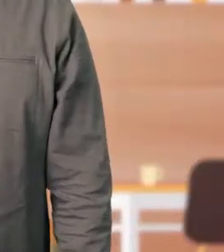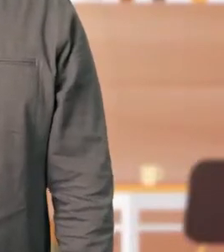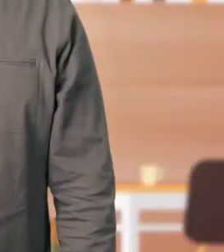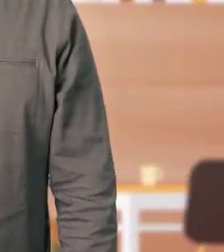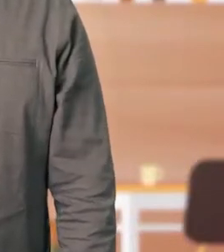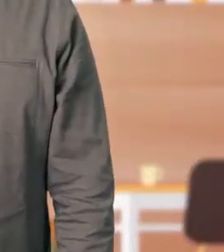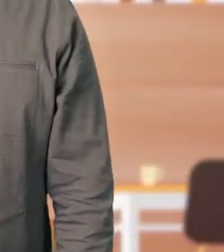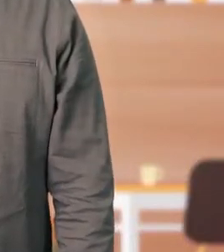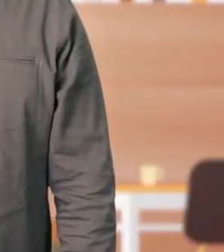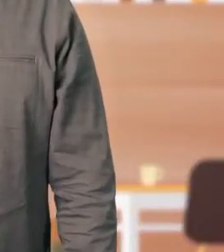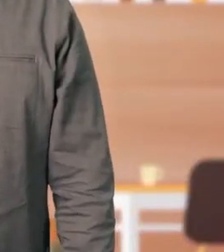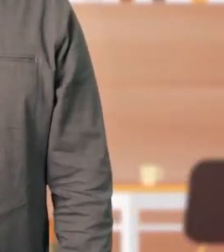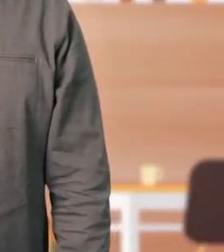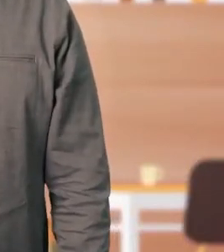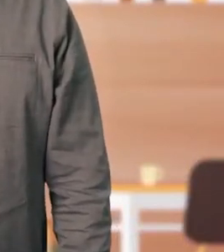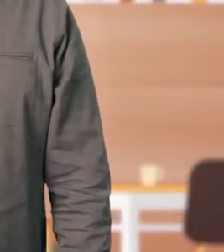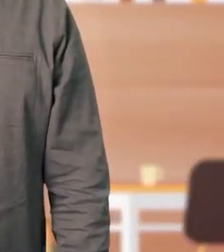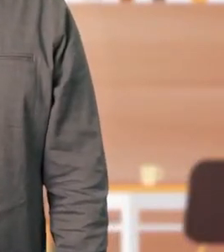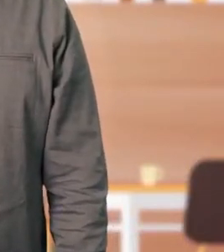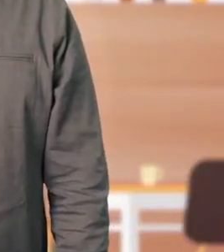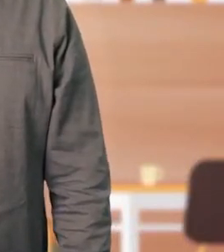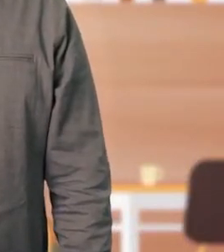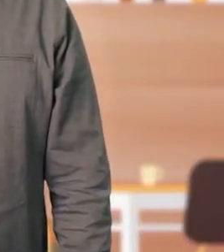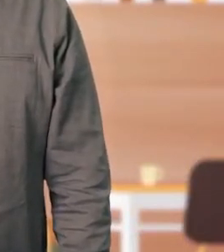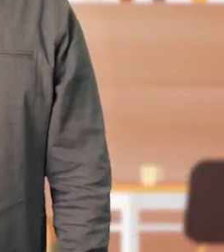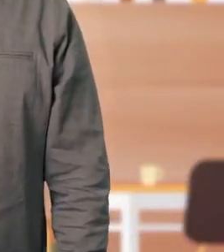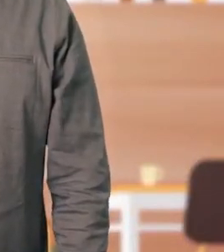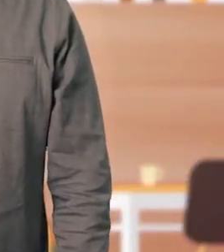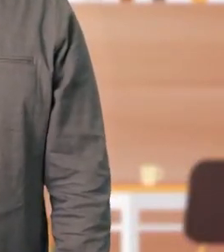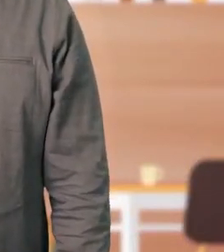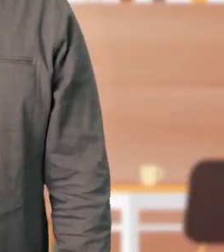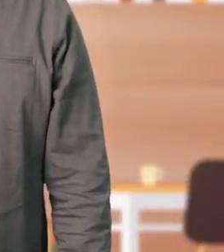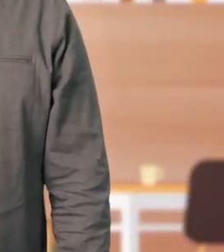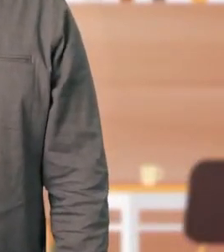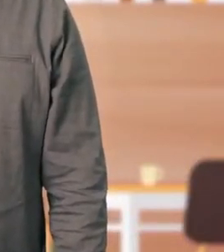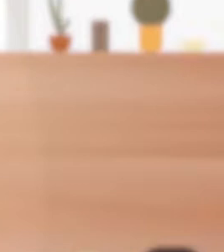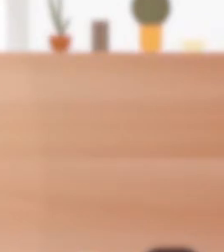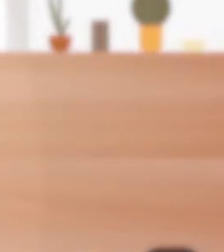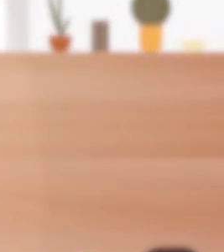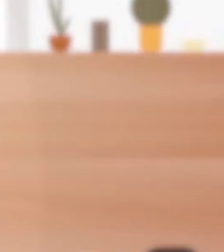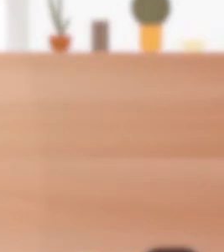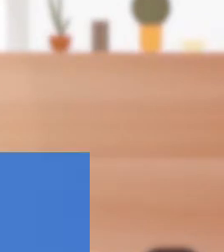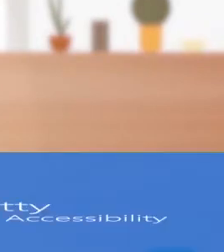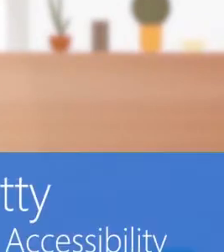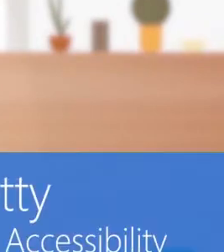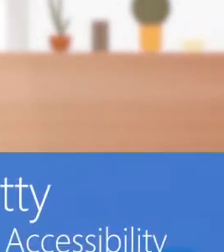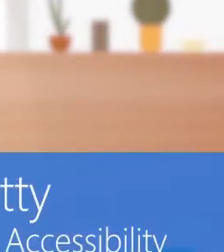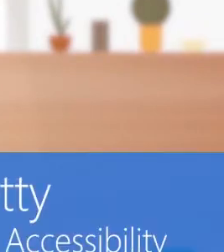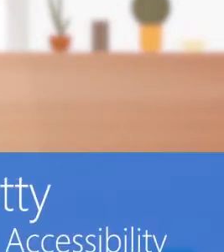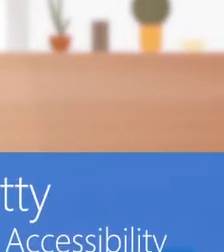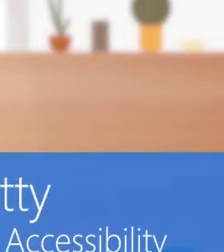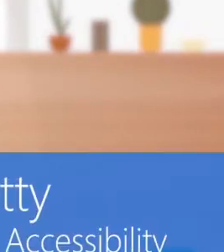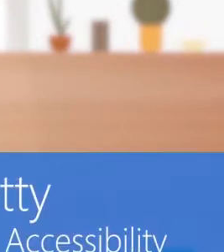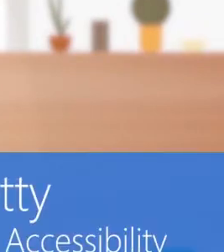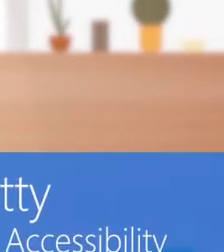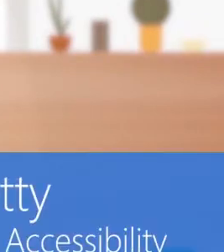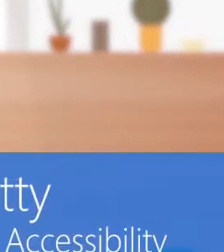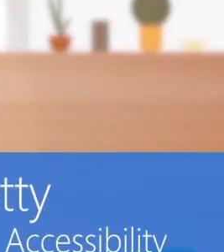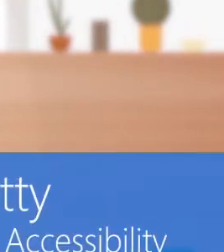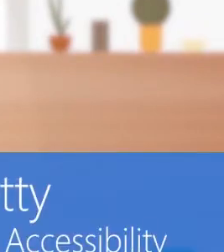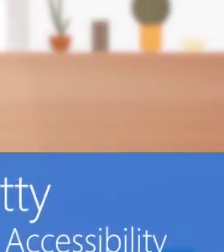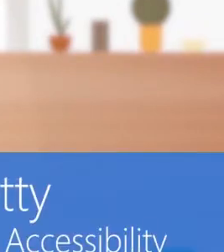Windows We're making accessibility. it easier for everyone to do more with Windows. Jeff Petty. Looking back, there are plenty of examples where making something possible for a person